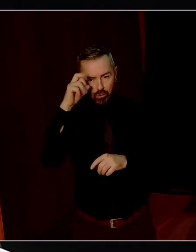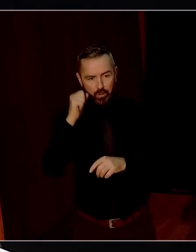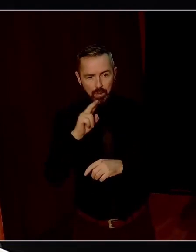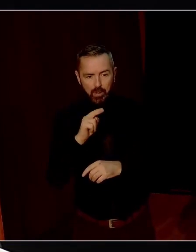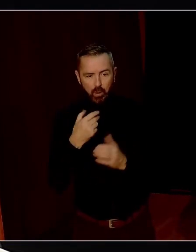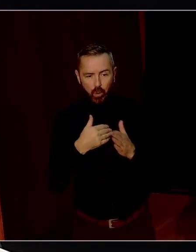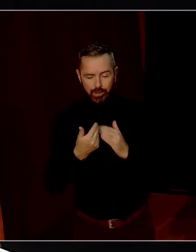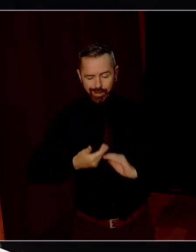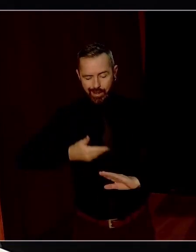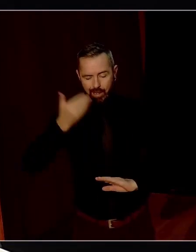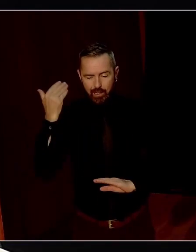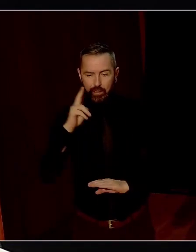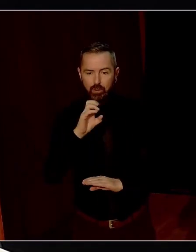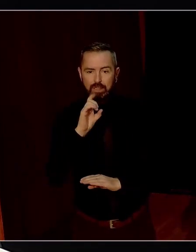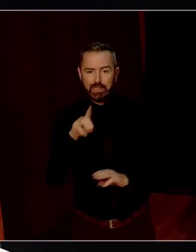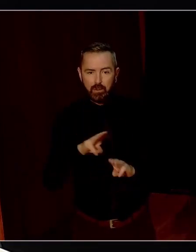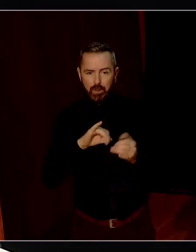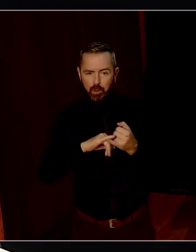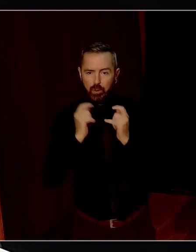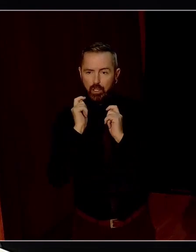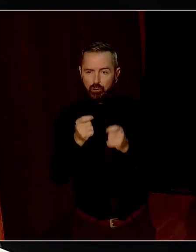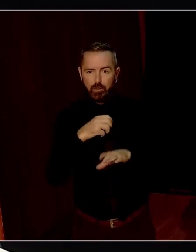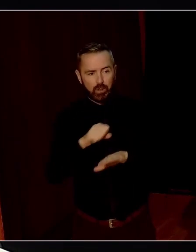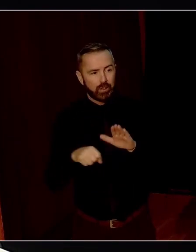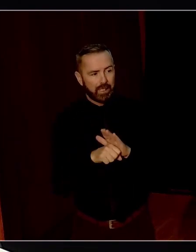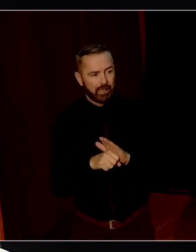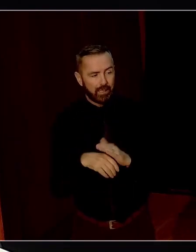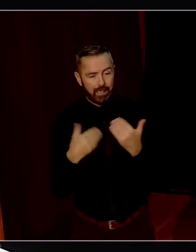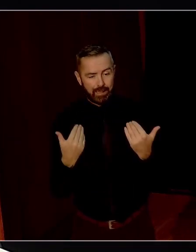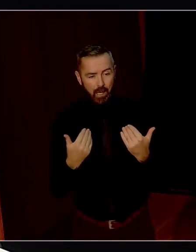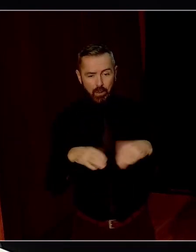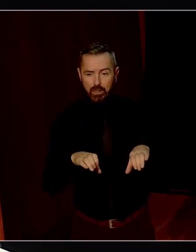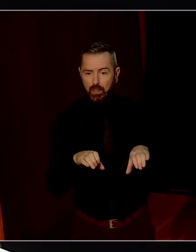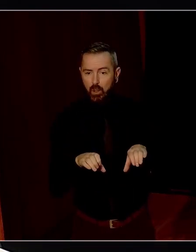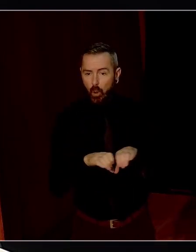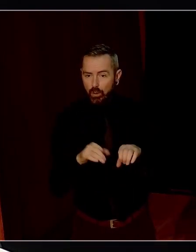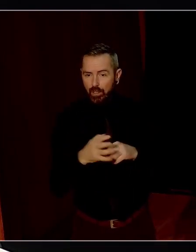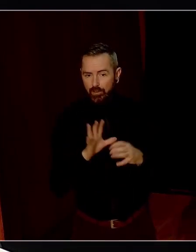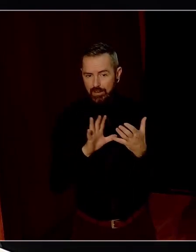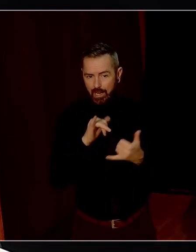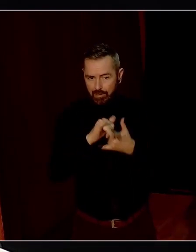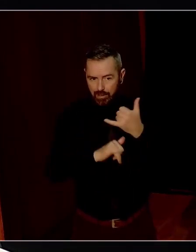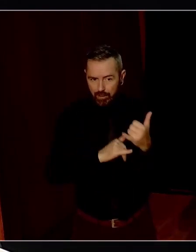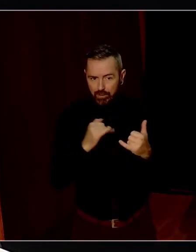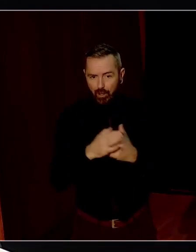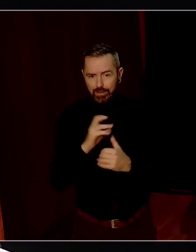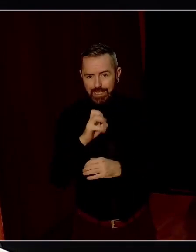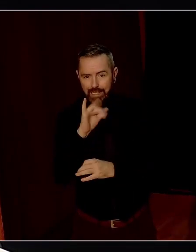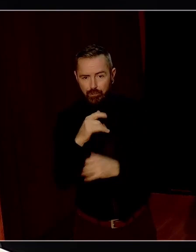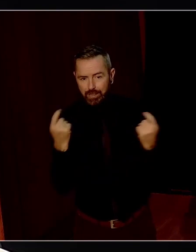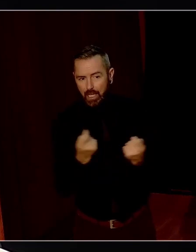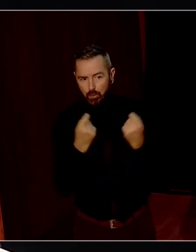people contributed to the state. We're now coming to the closing stages of the decade of centenaries, and I'd like to reflect for a